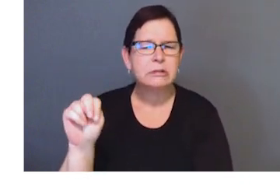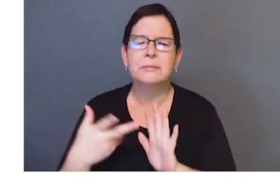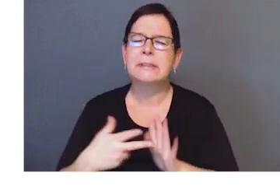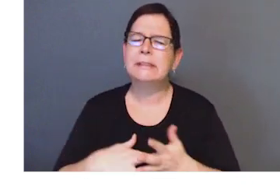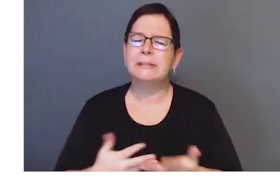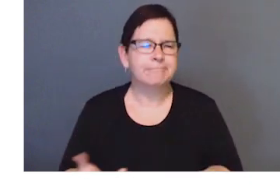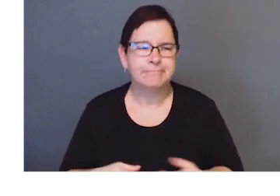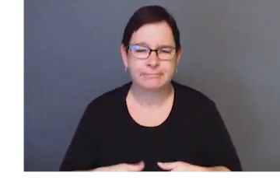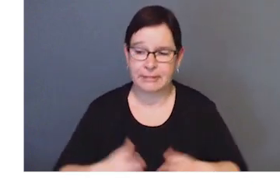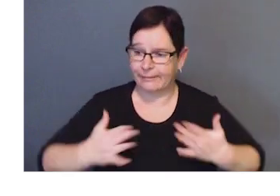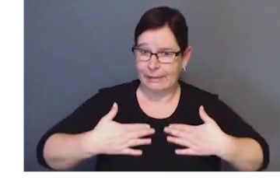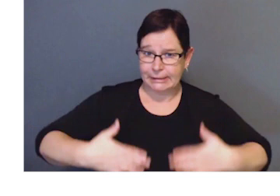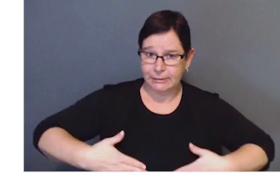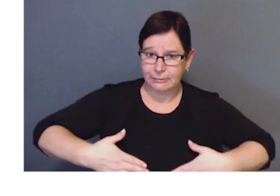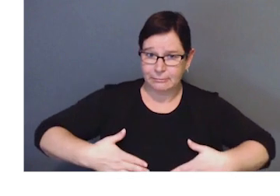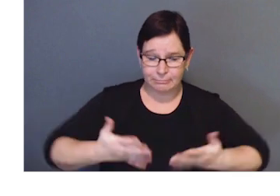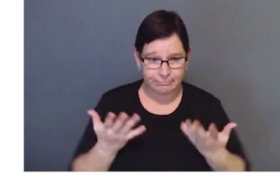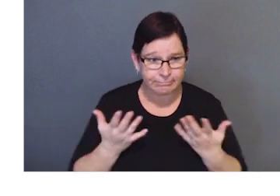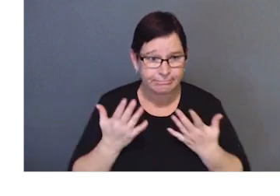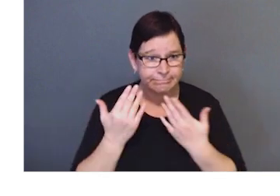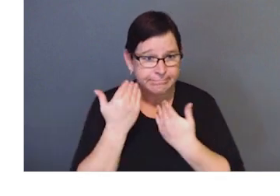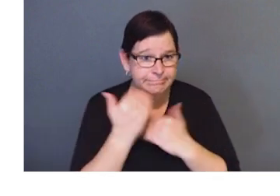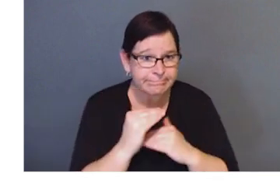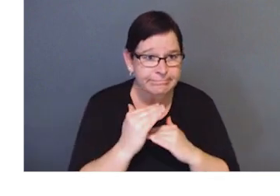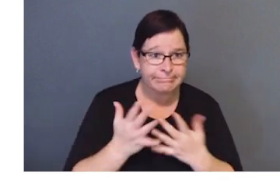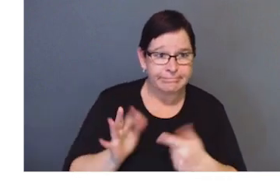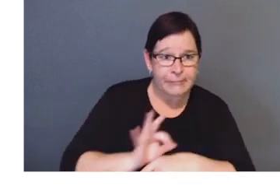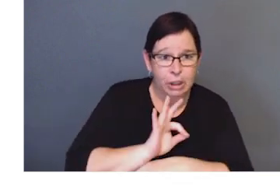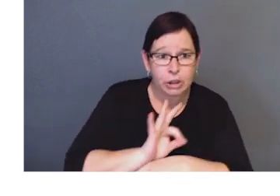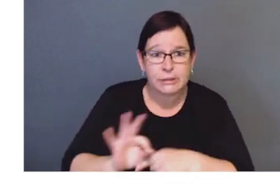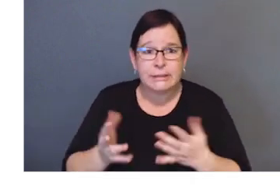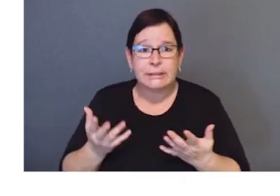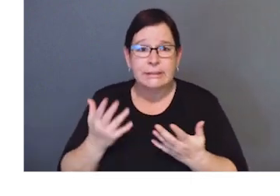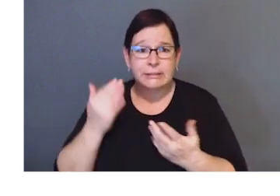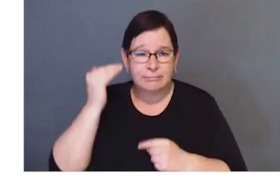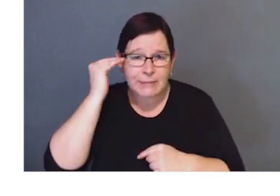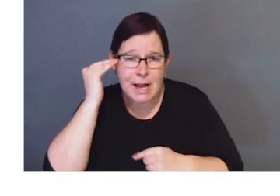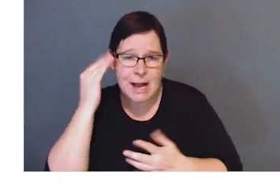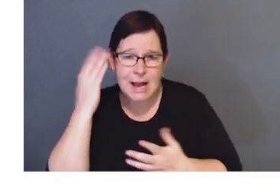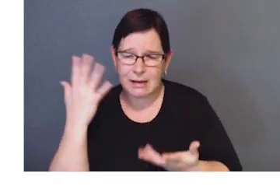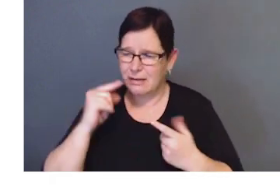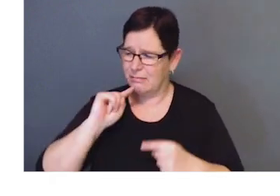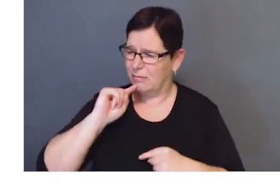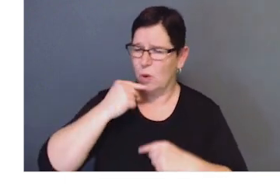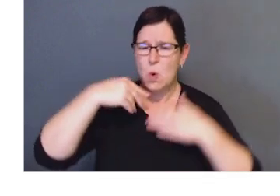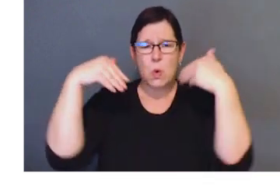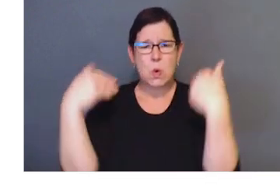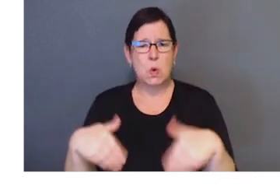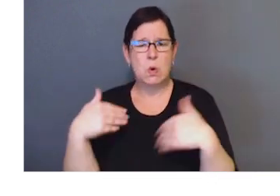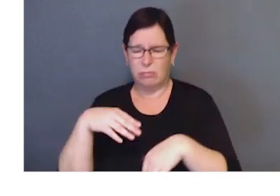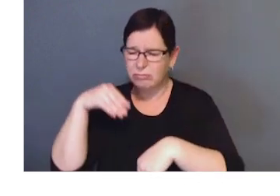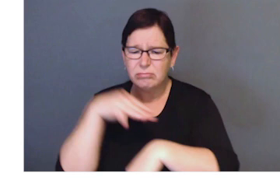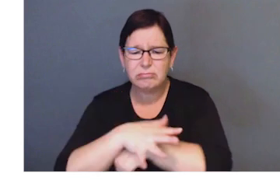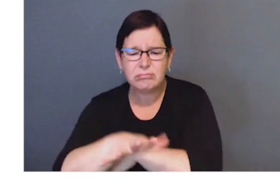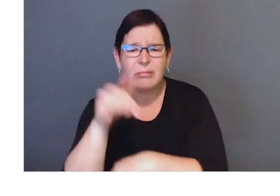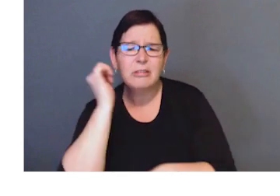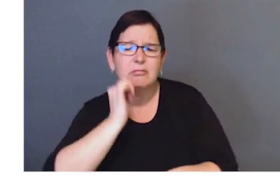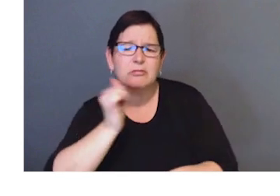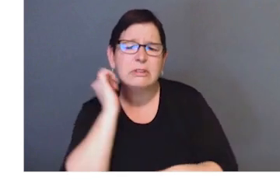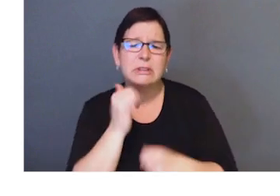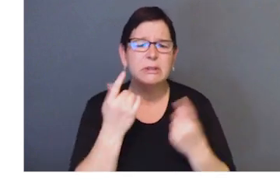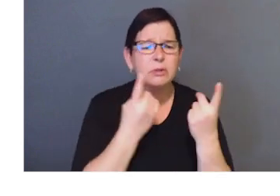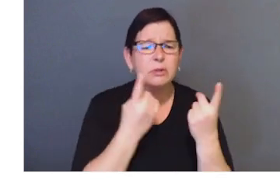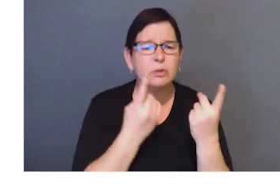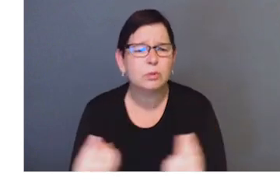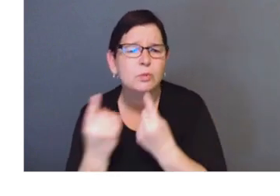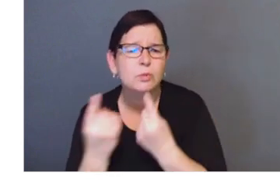is severe and prolonged, which impacts your abilities to perform daily tasks. A marked restriction